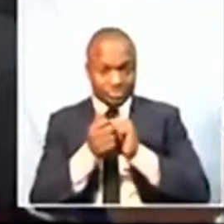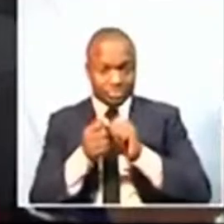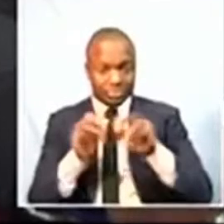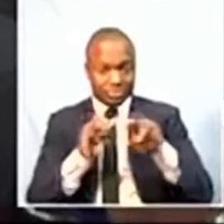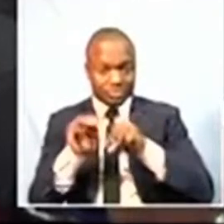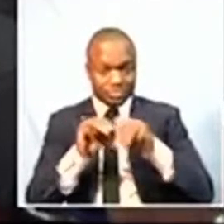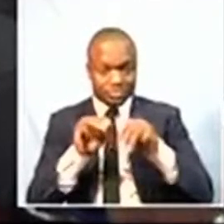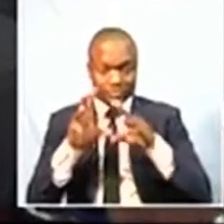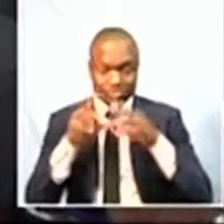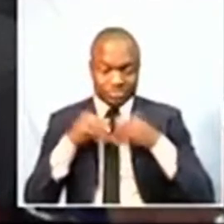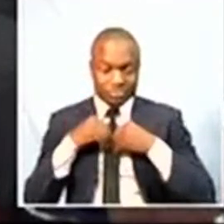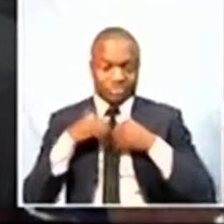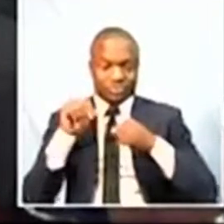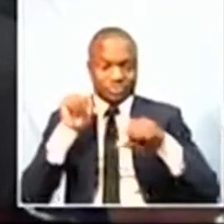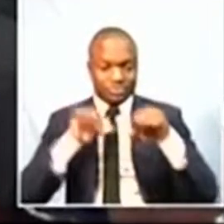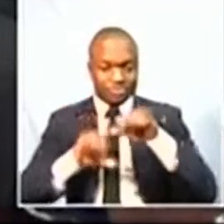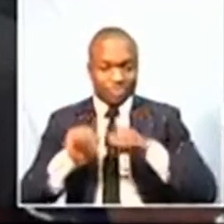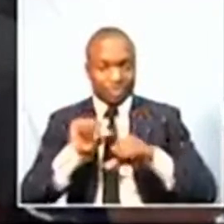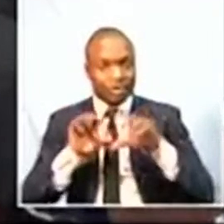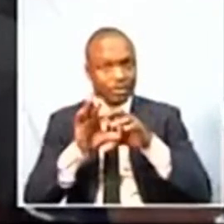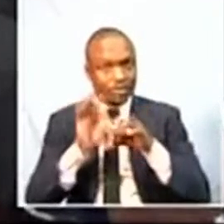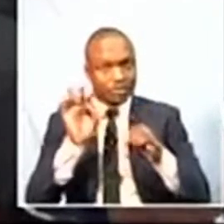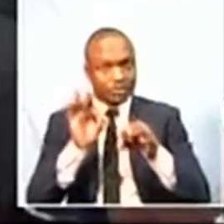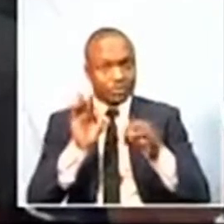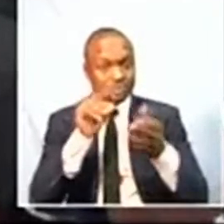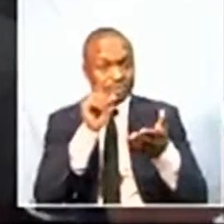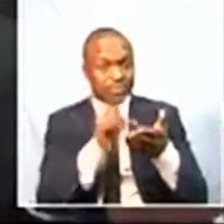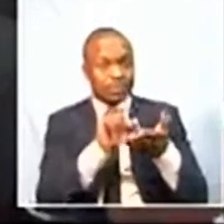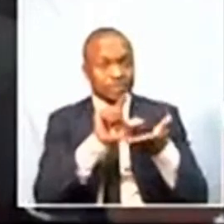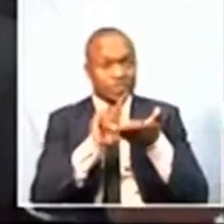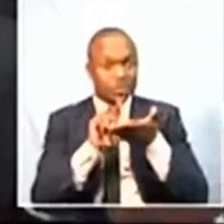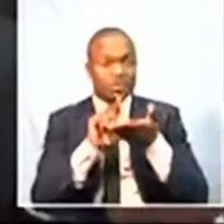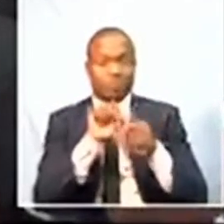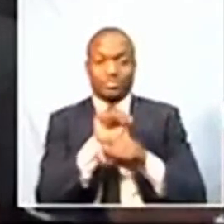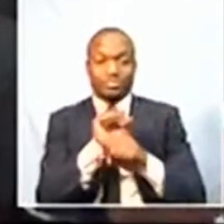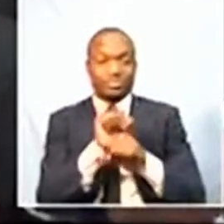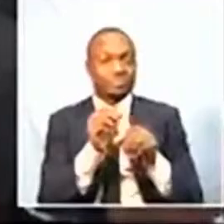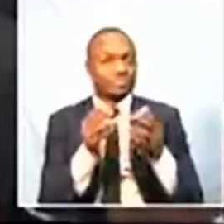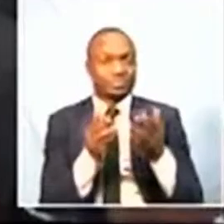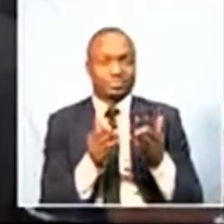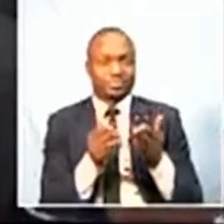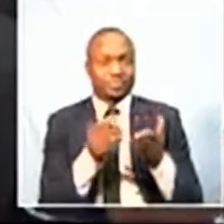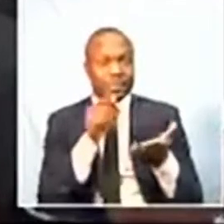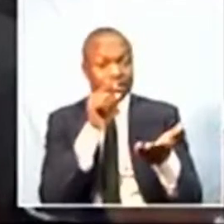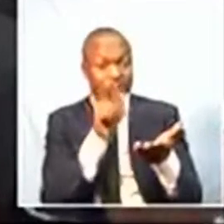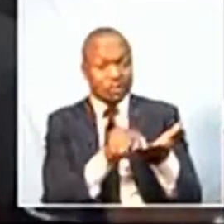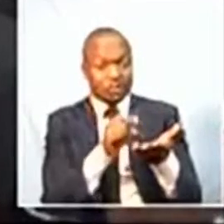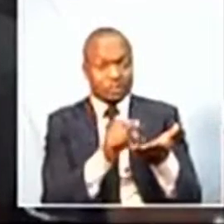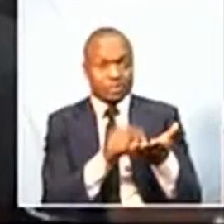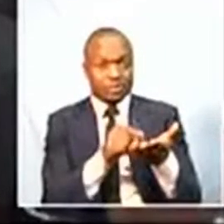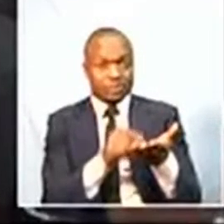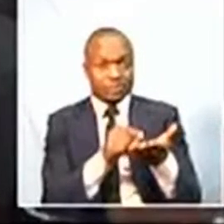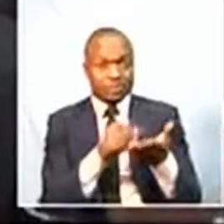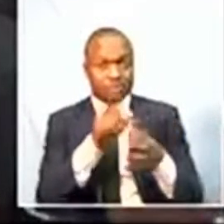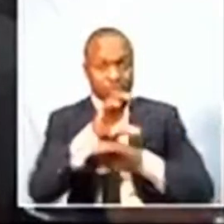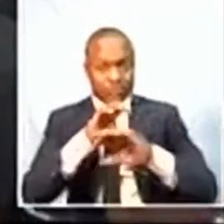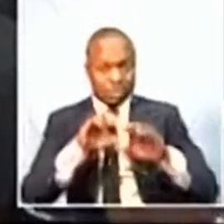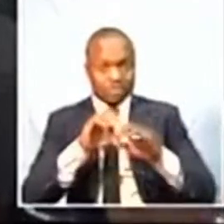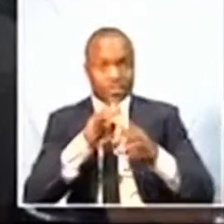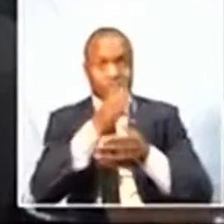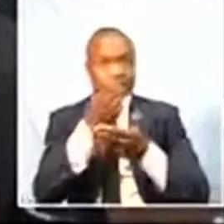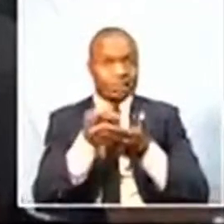management acknowledges the auditor's observation on non-performing loans and wishes to state that this arose mainly from